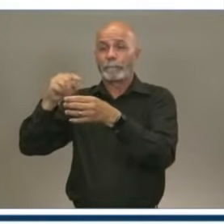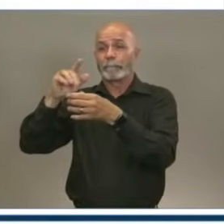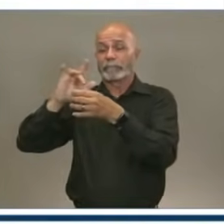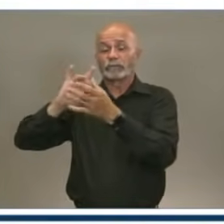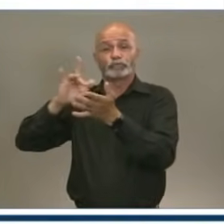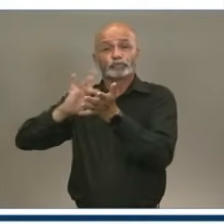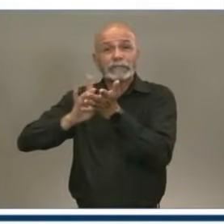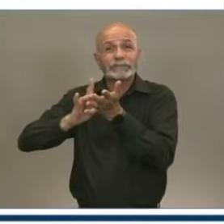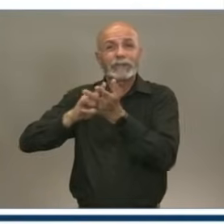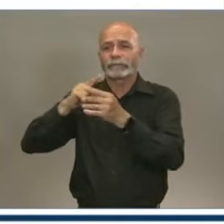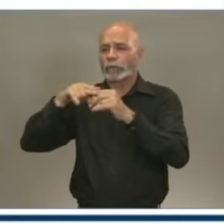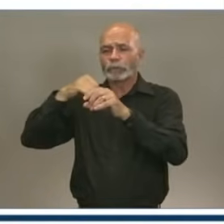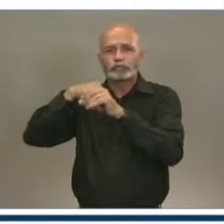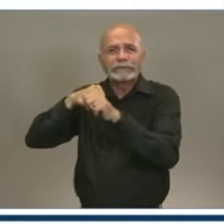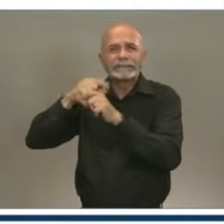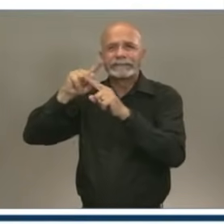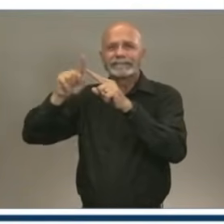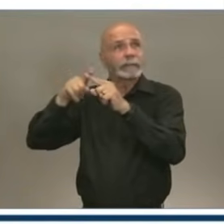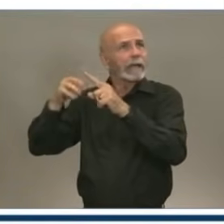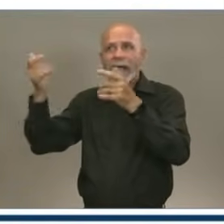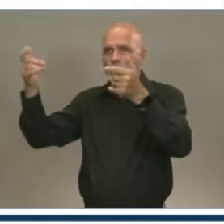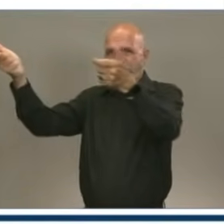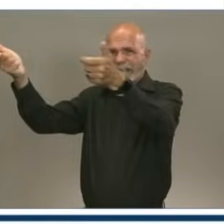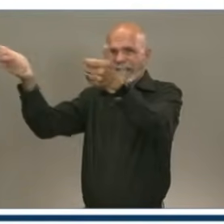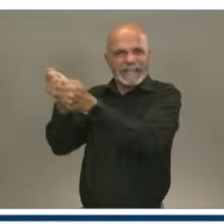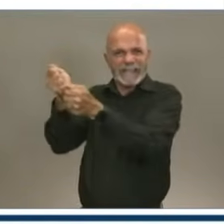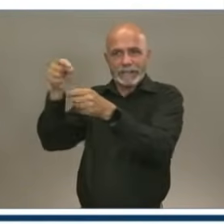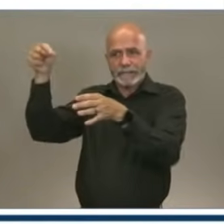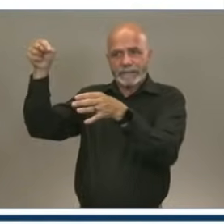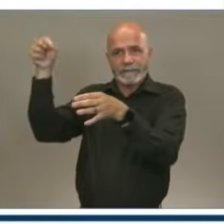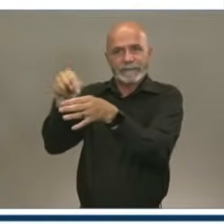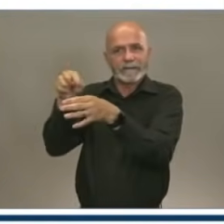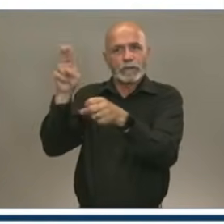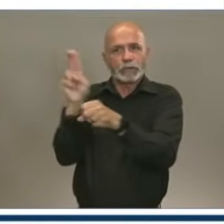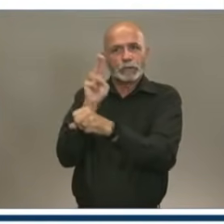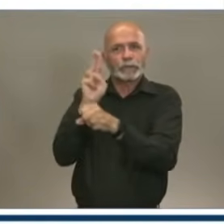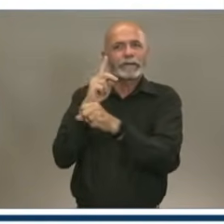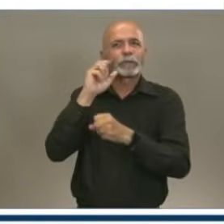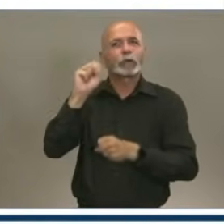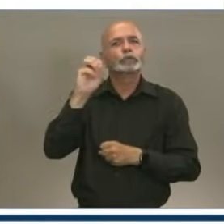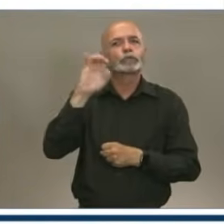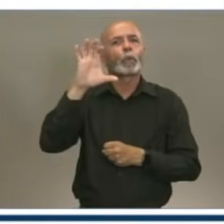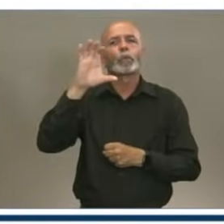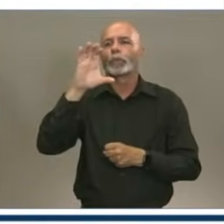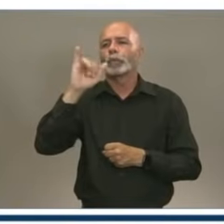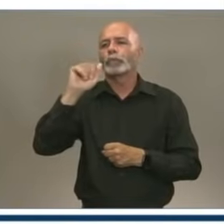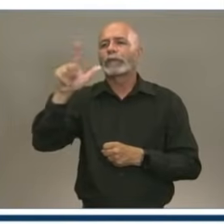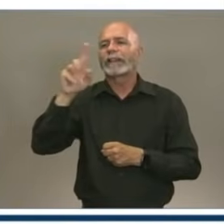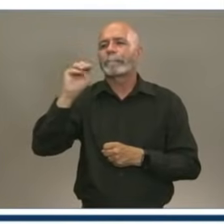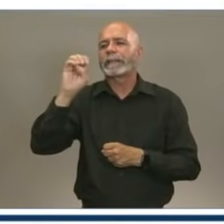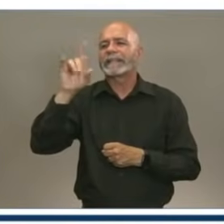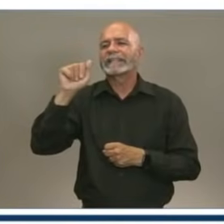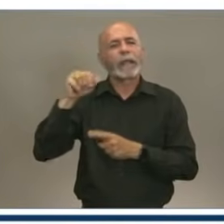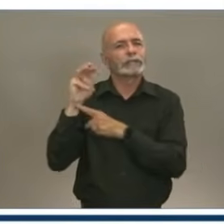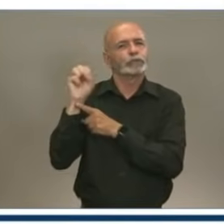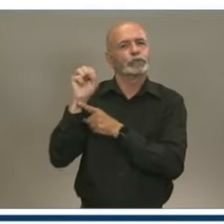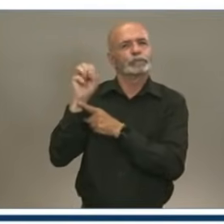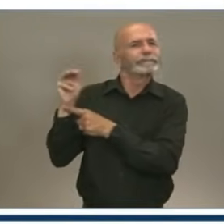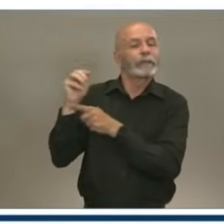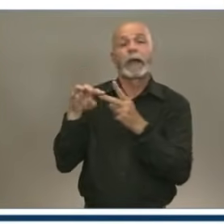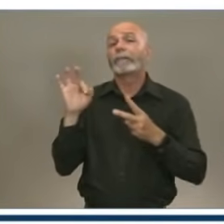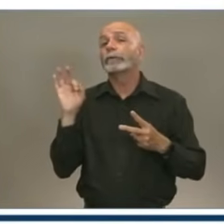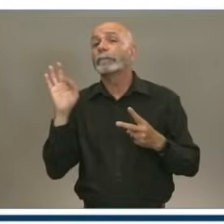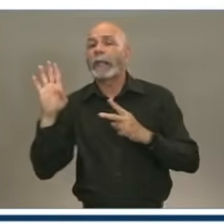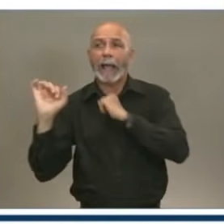to get access to vaccine. We're using our social media in different ways that's more targeted towards younger people. Moving on, we'll go to